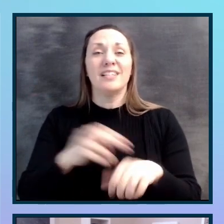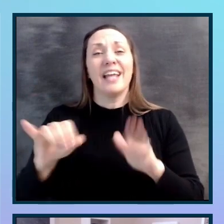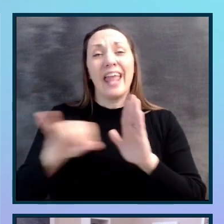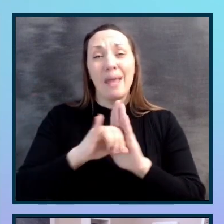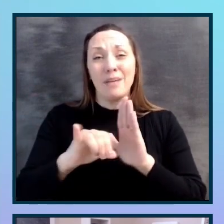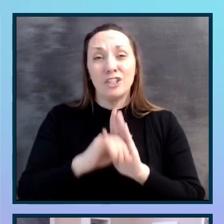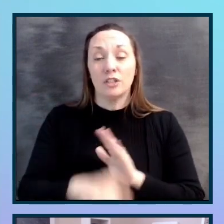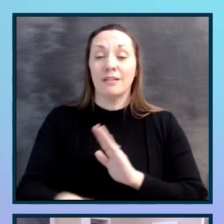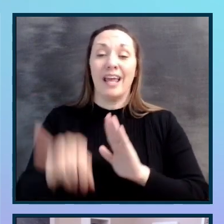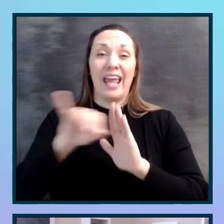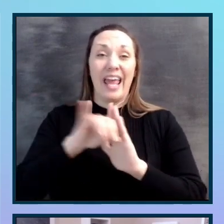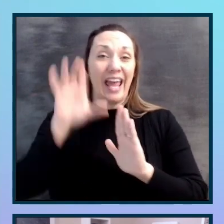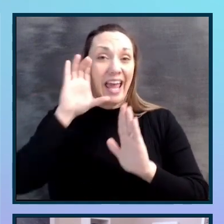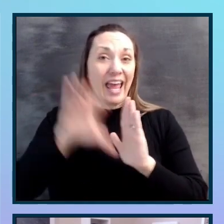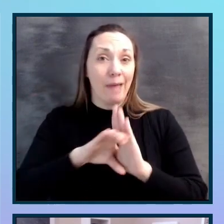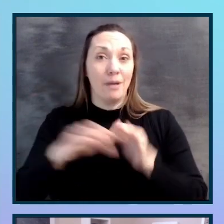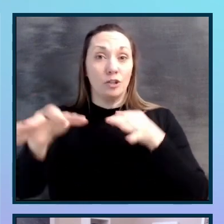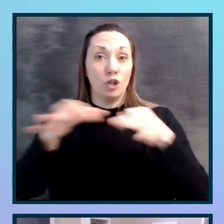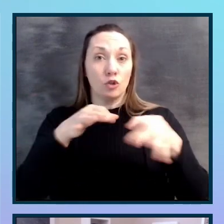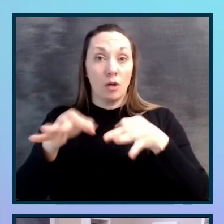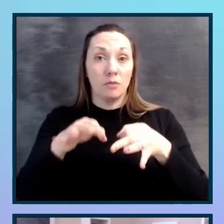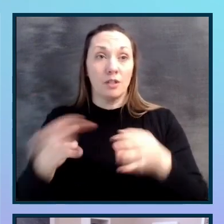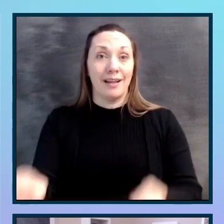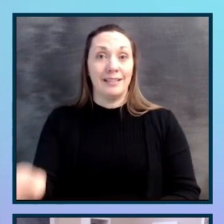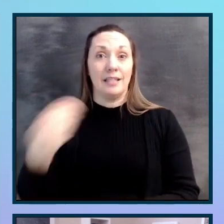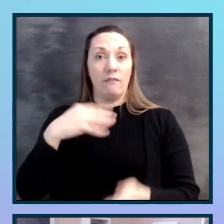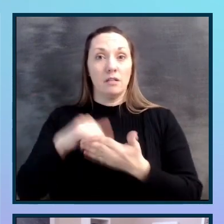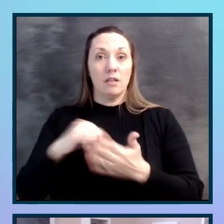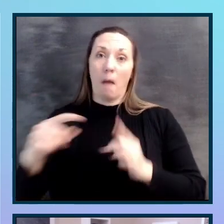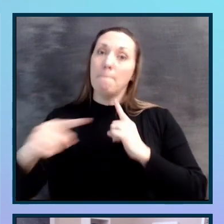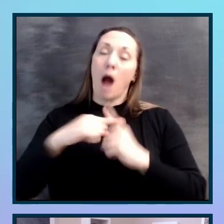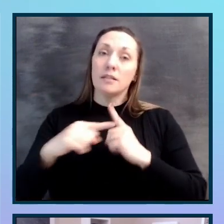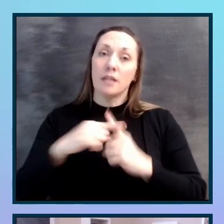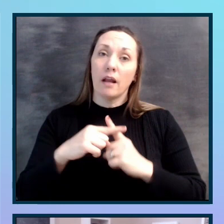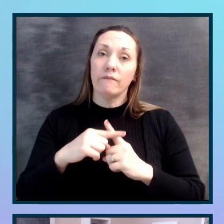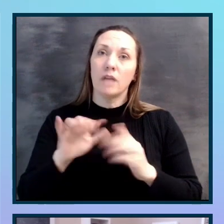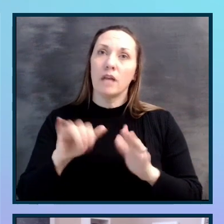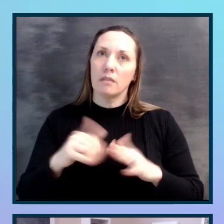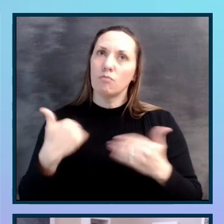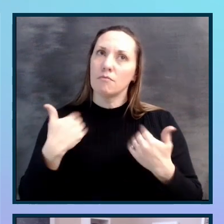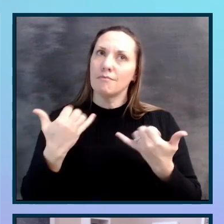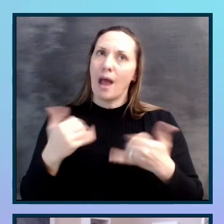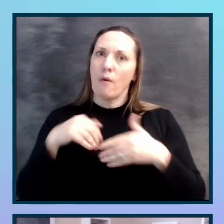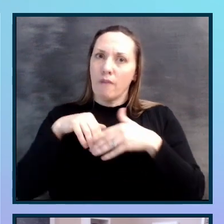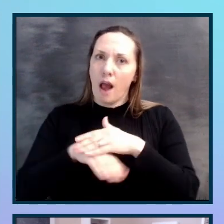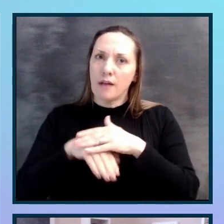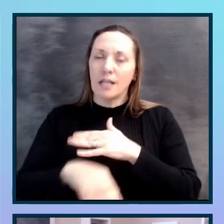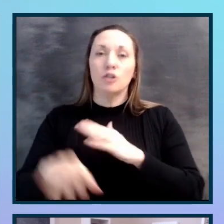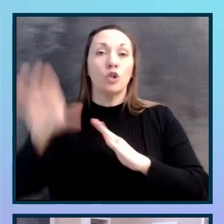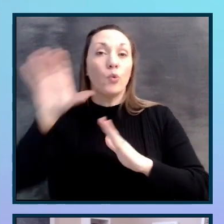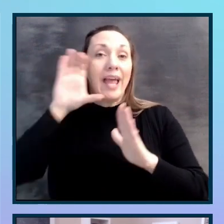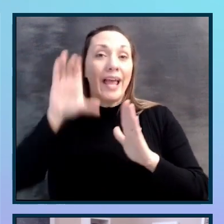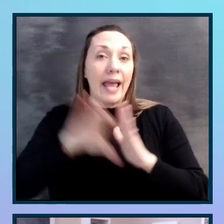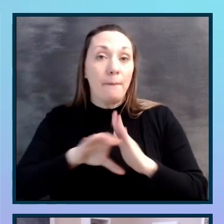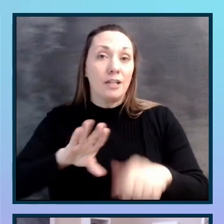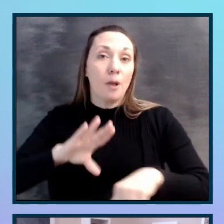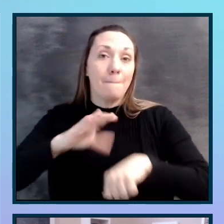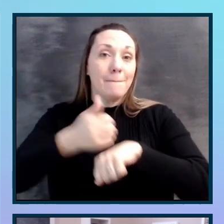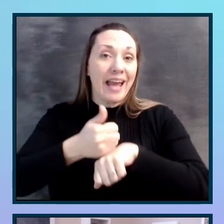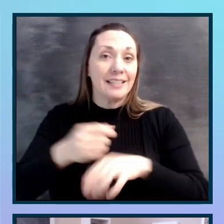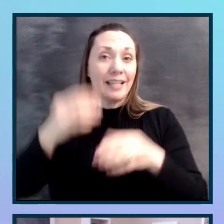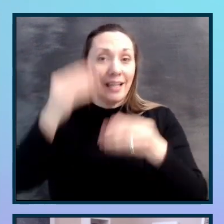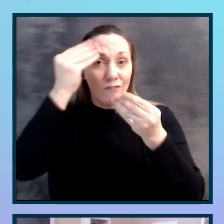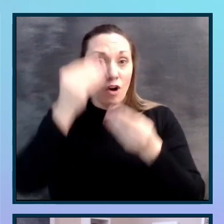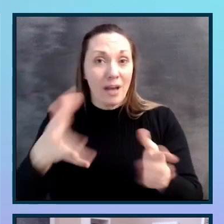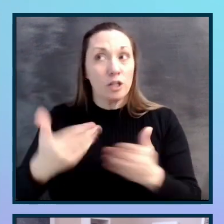image descriptions that have given us that positive. They have given us access to image-based information in a way